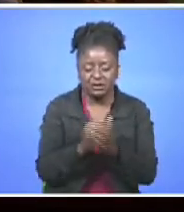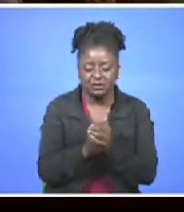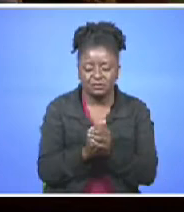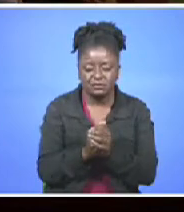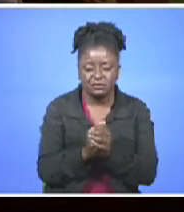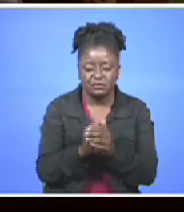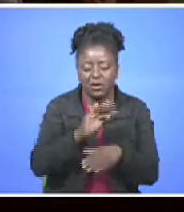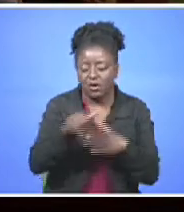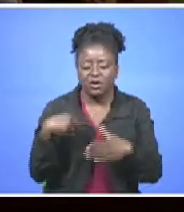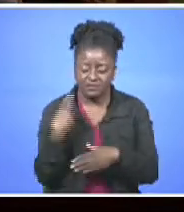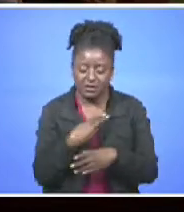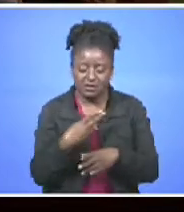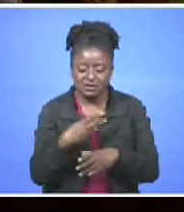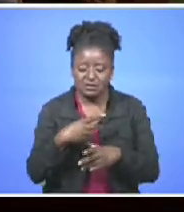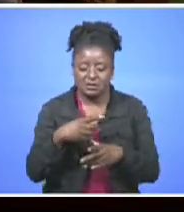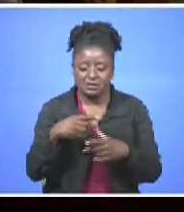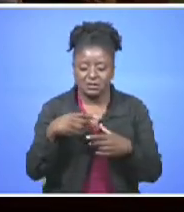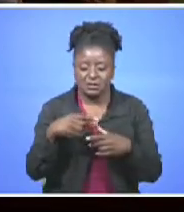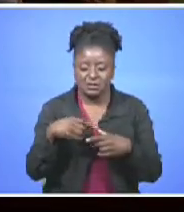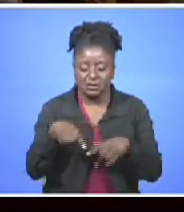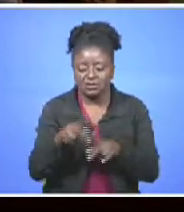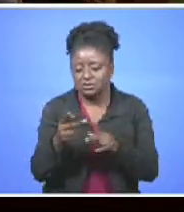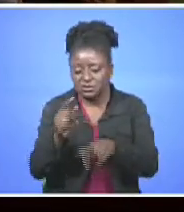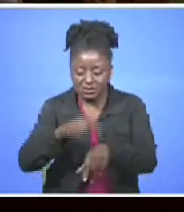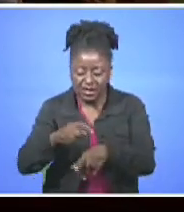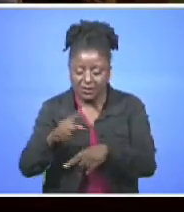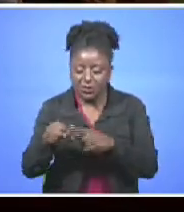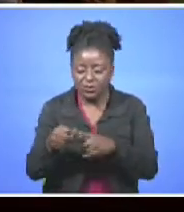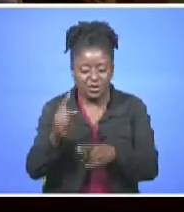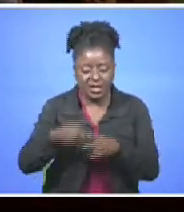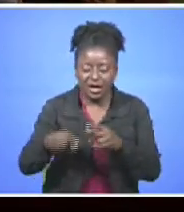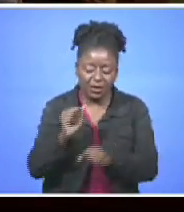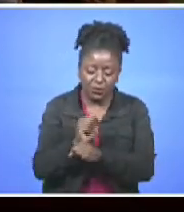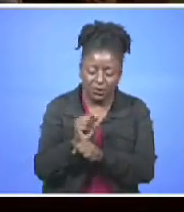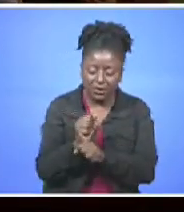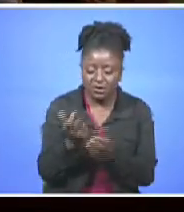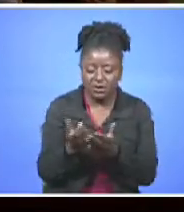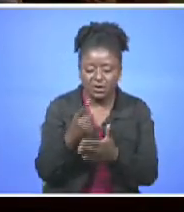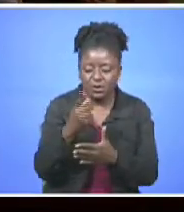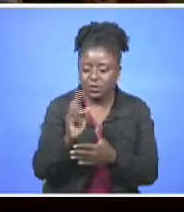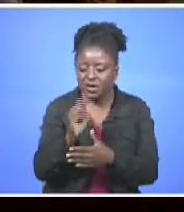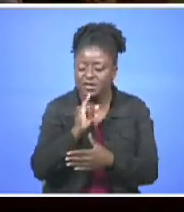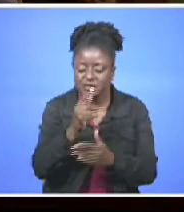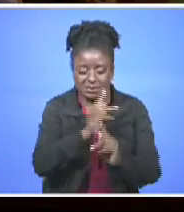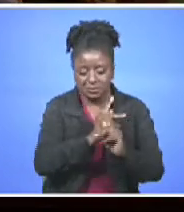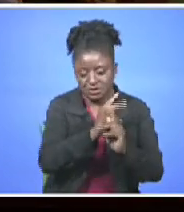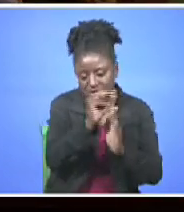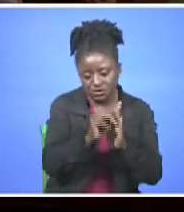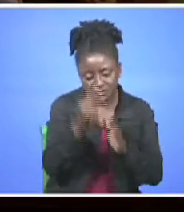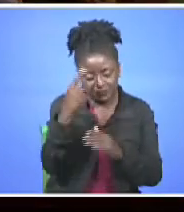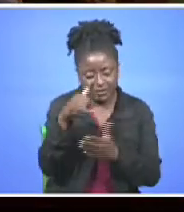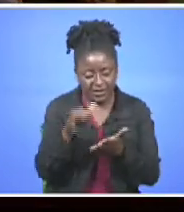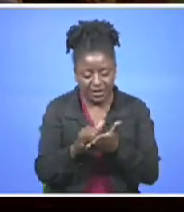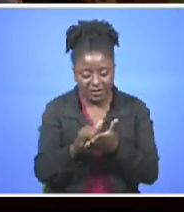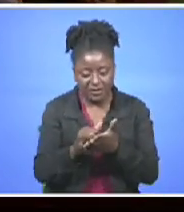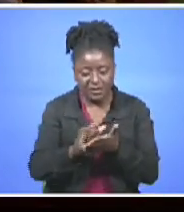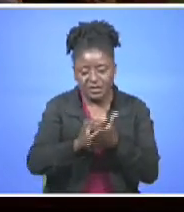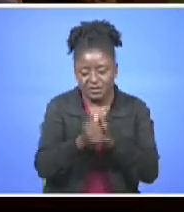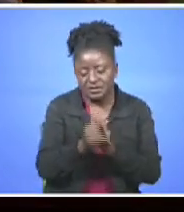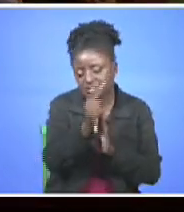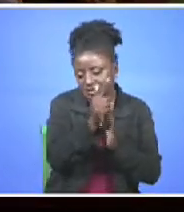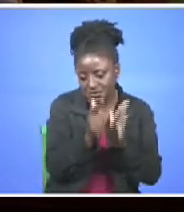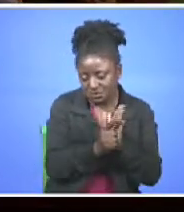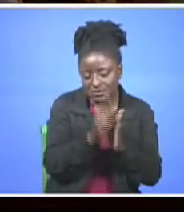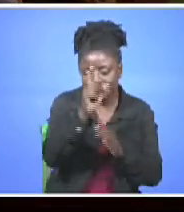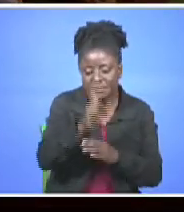the point we can't work any longer. Then what is the protection there for that? What is the safety net? And so these kind of legislations and stuff need to be put in place.